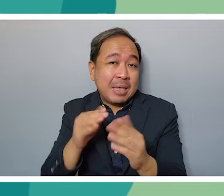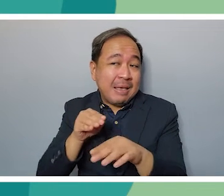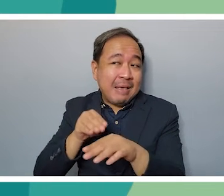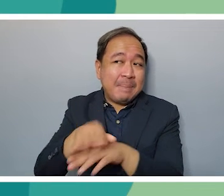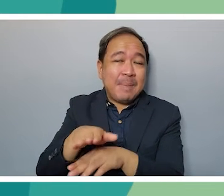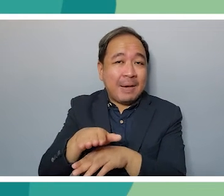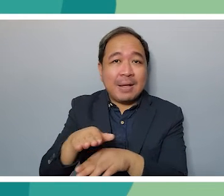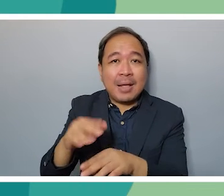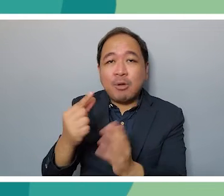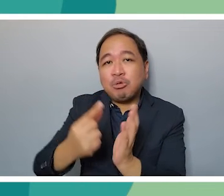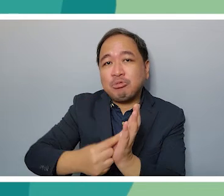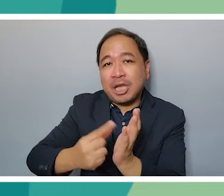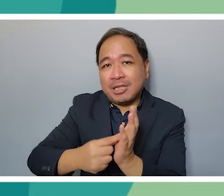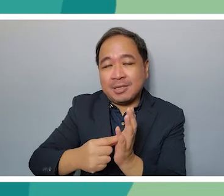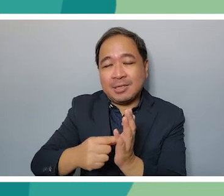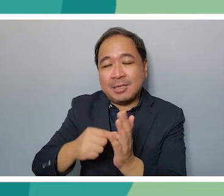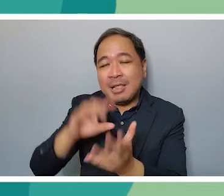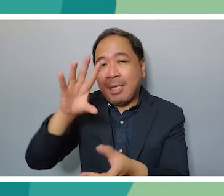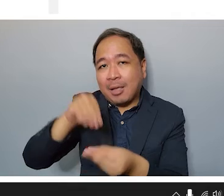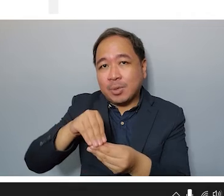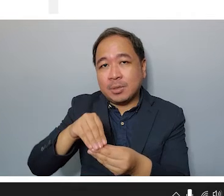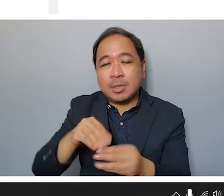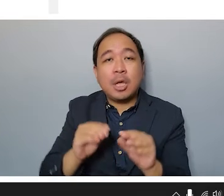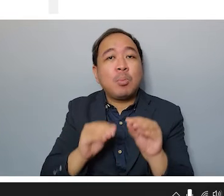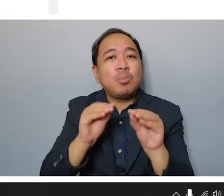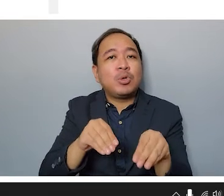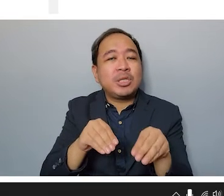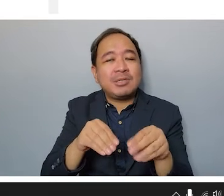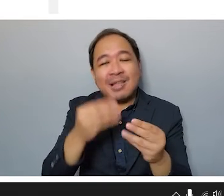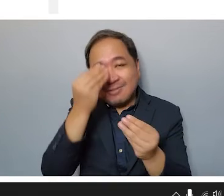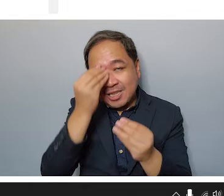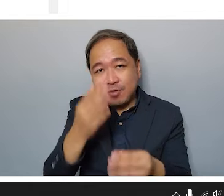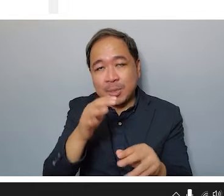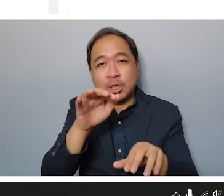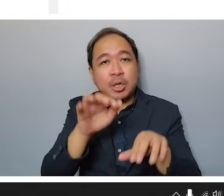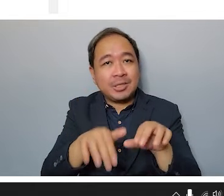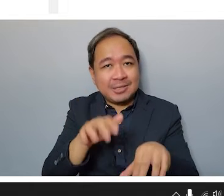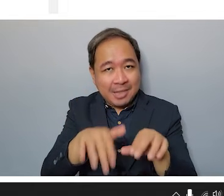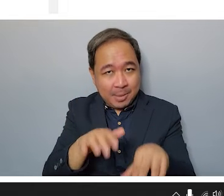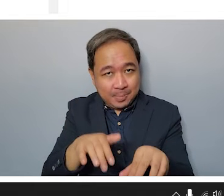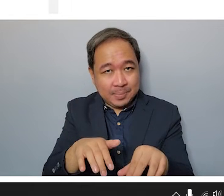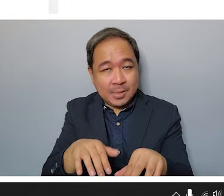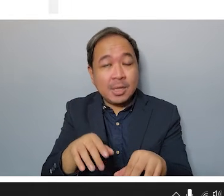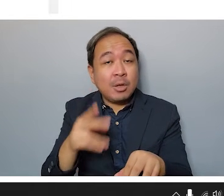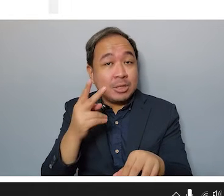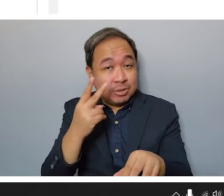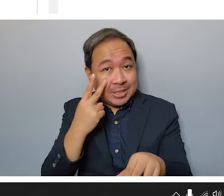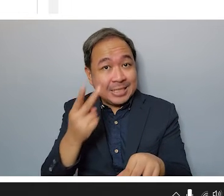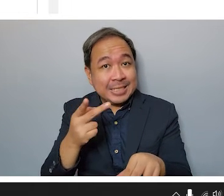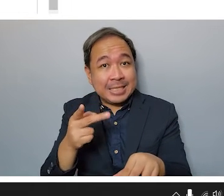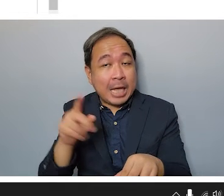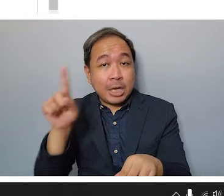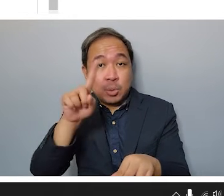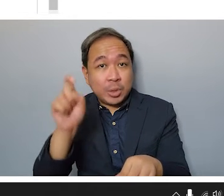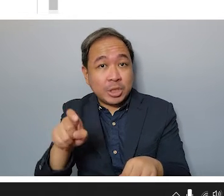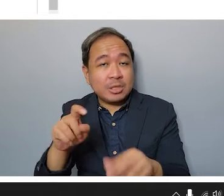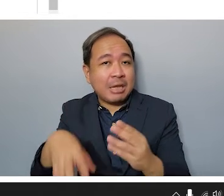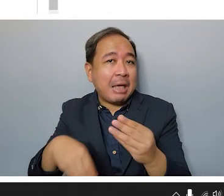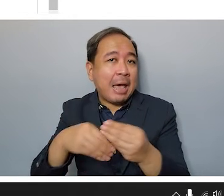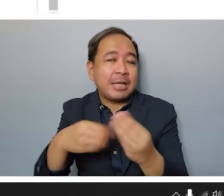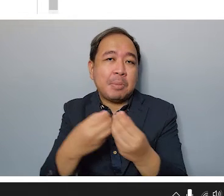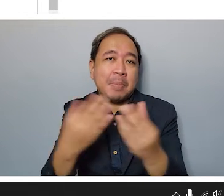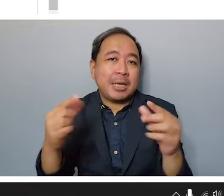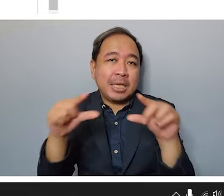might affect the grading accuracy. Fill in the details as you would in the other types of questions. In the question